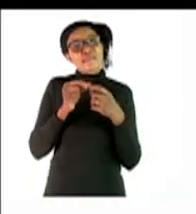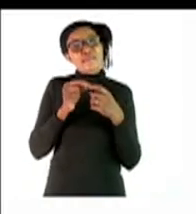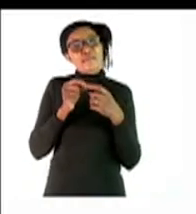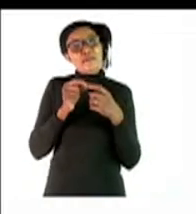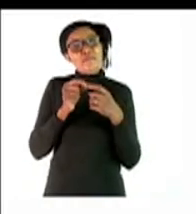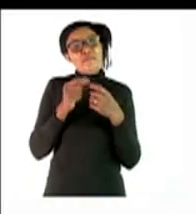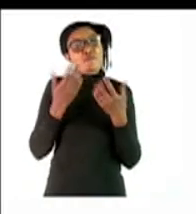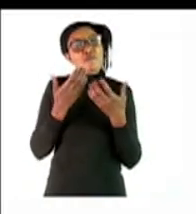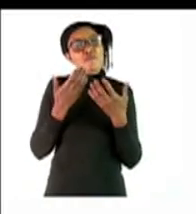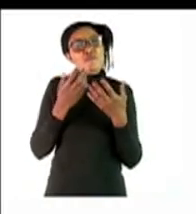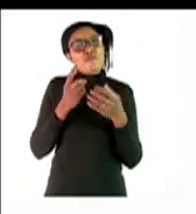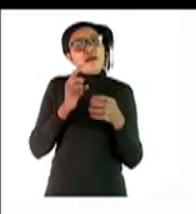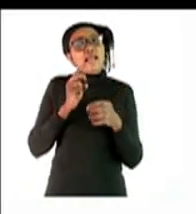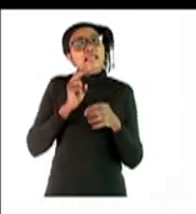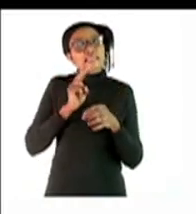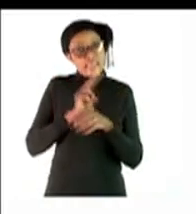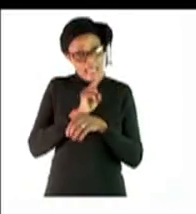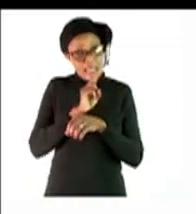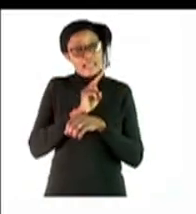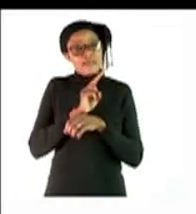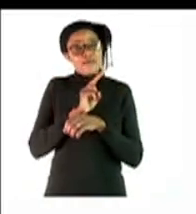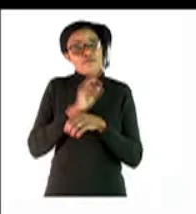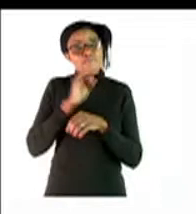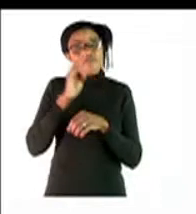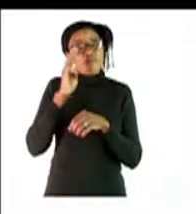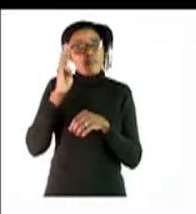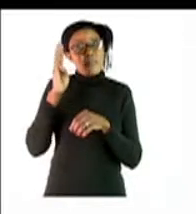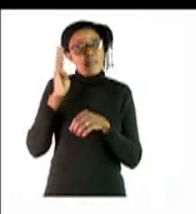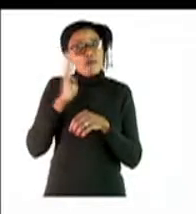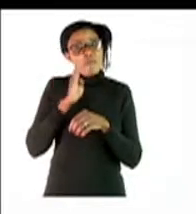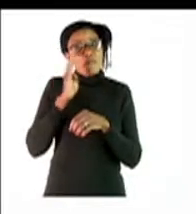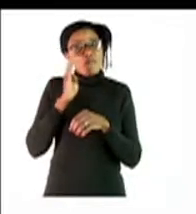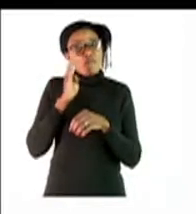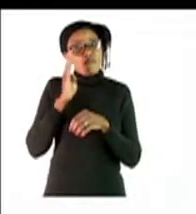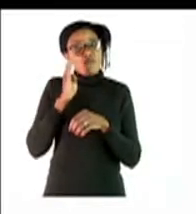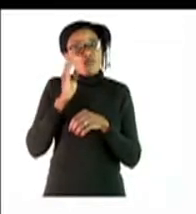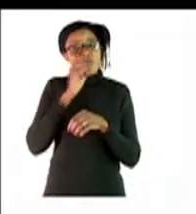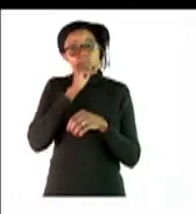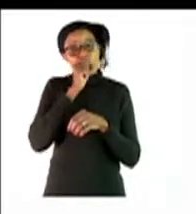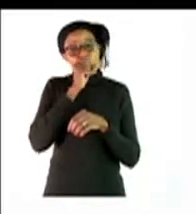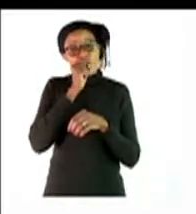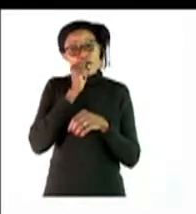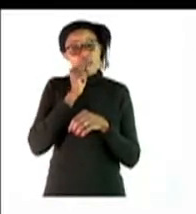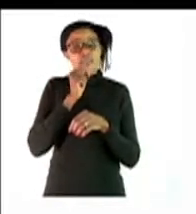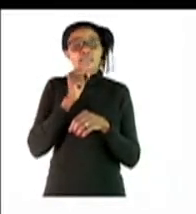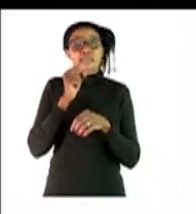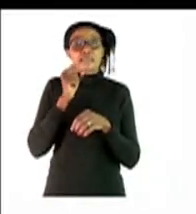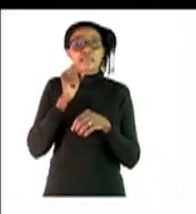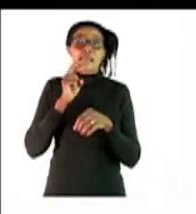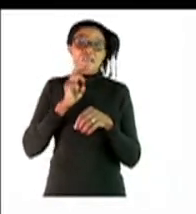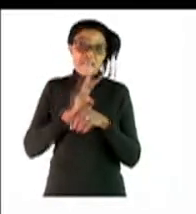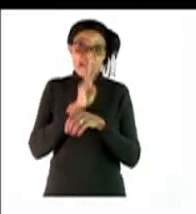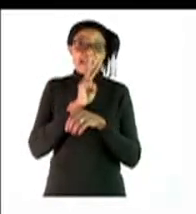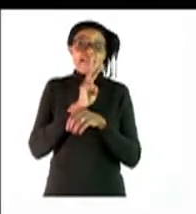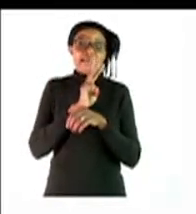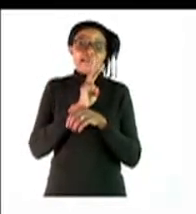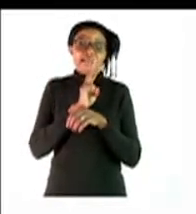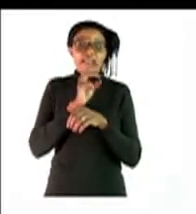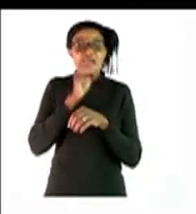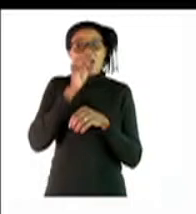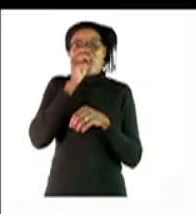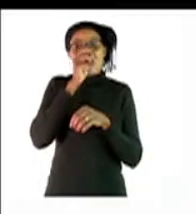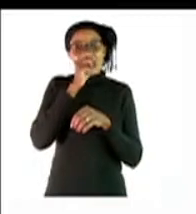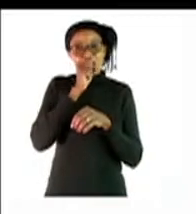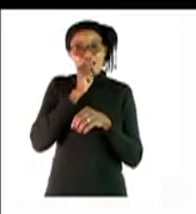is second. The blue and orange is third. The orange one